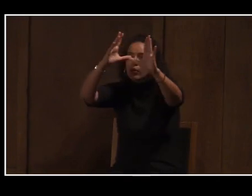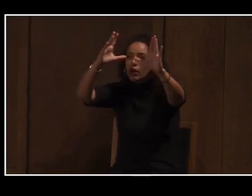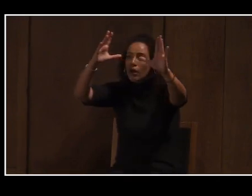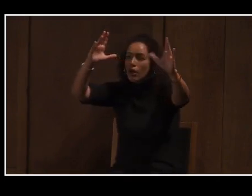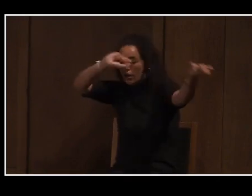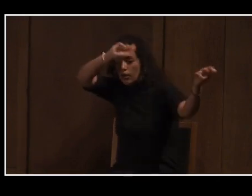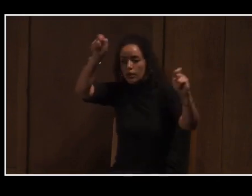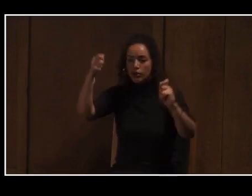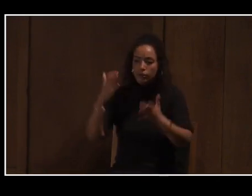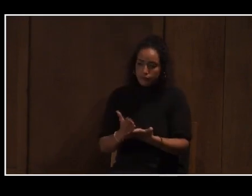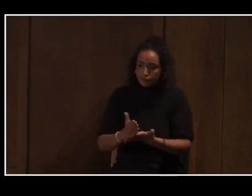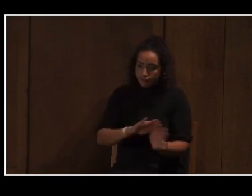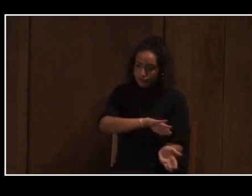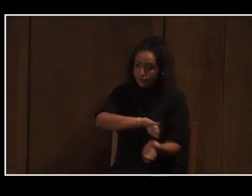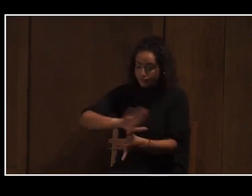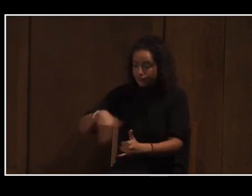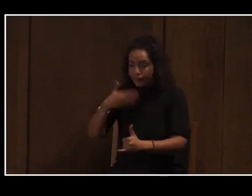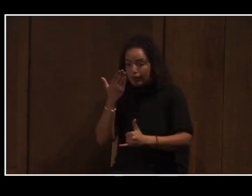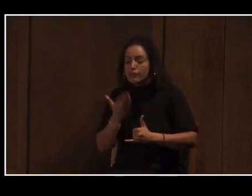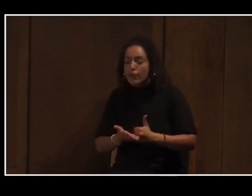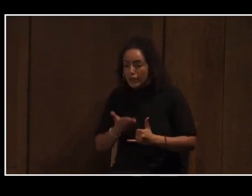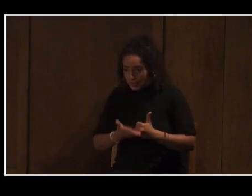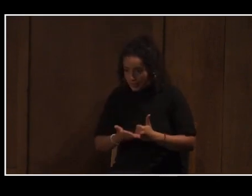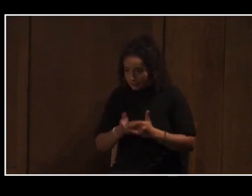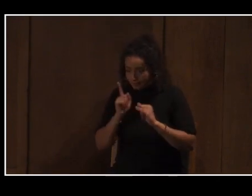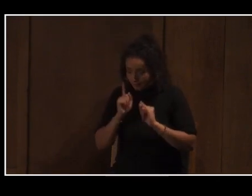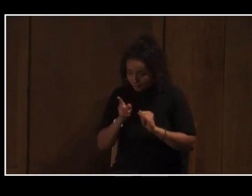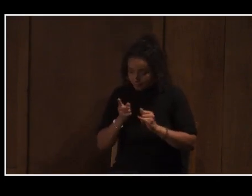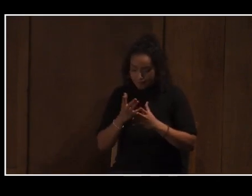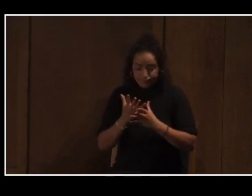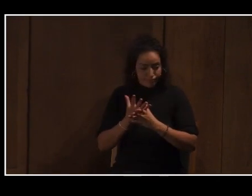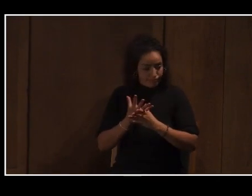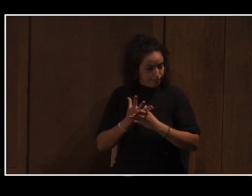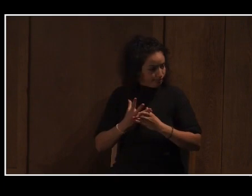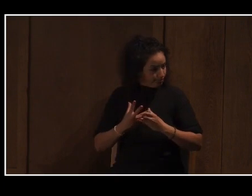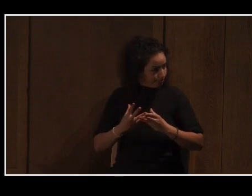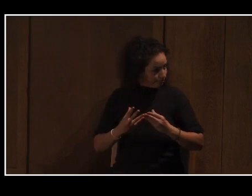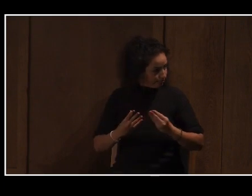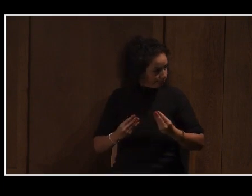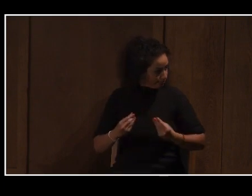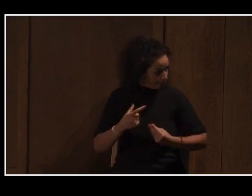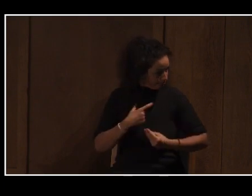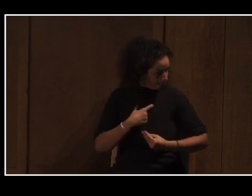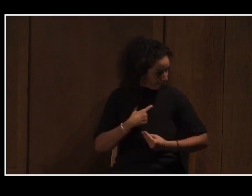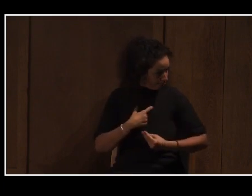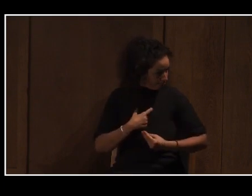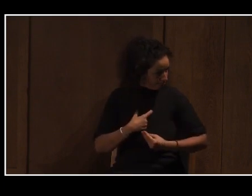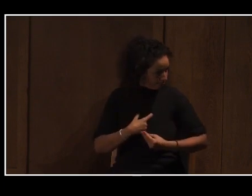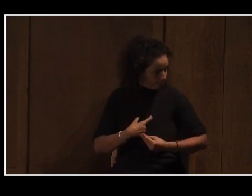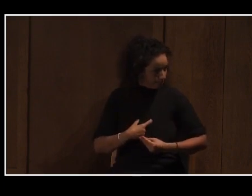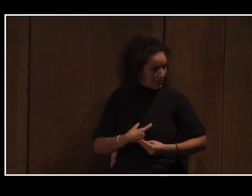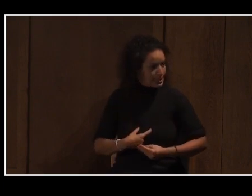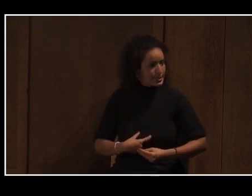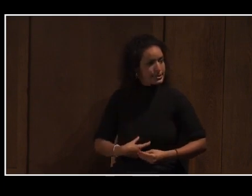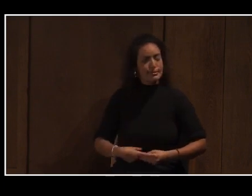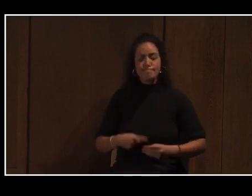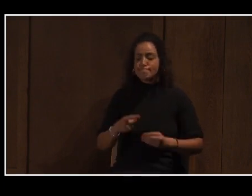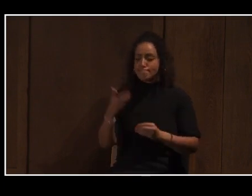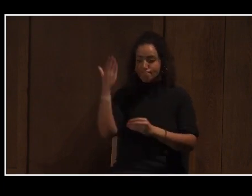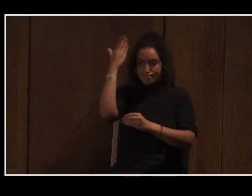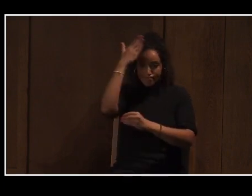Finally, the final resting place is imagination as healing and being. Imagination can be such a space of healing,